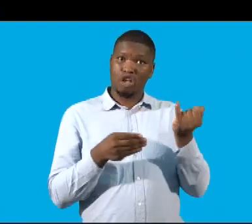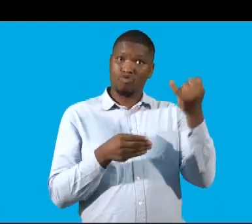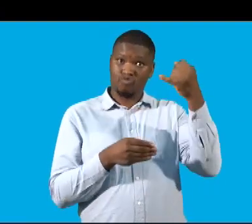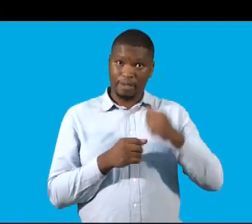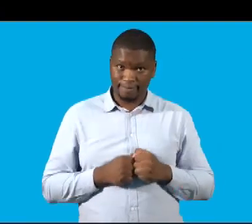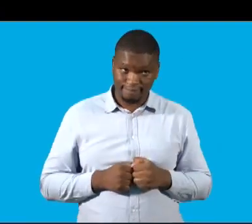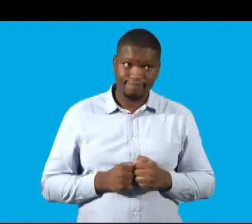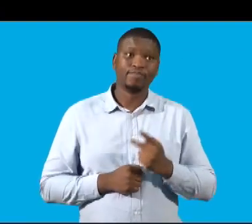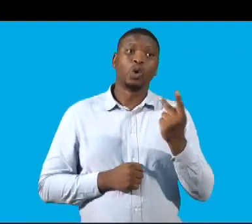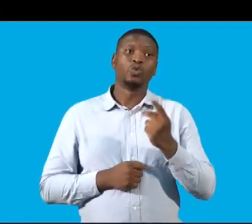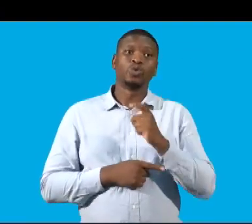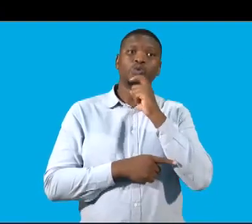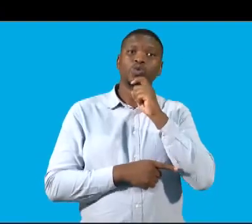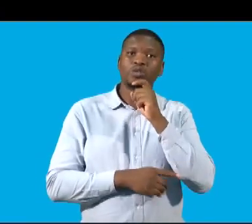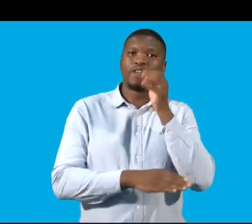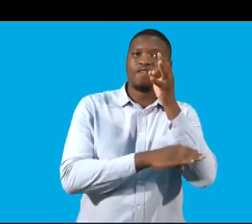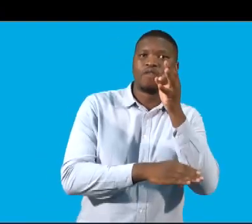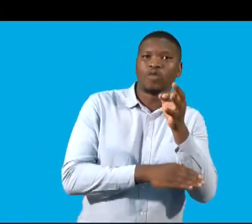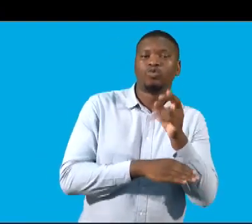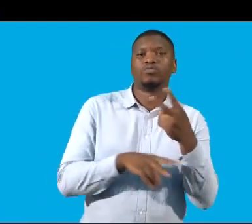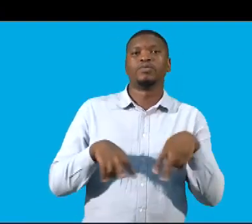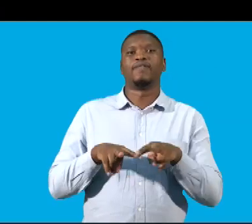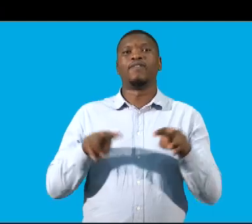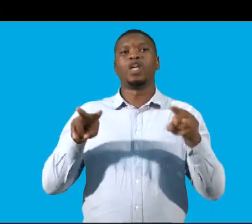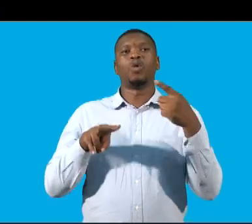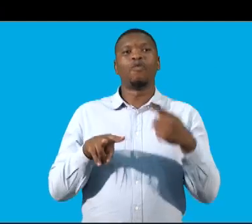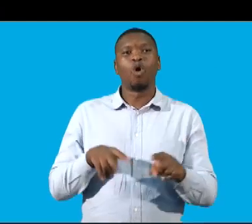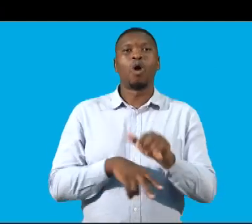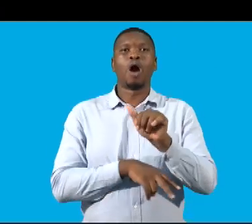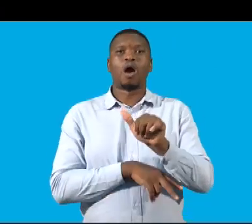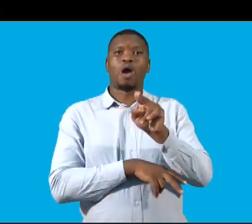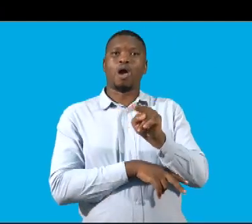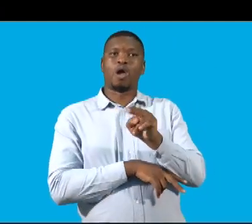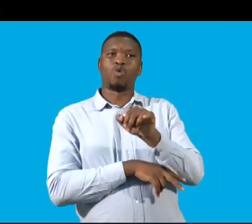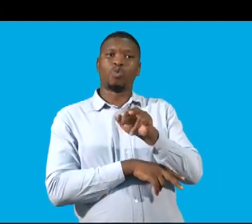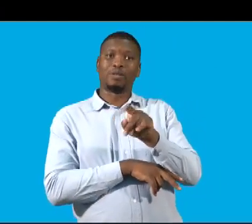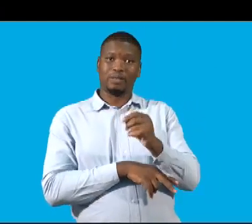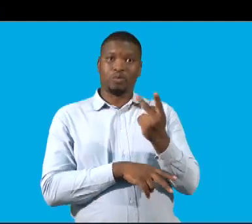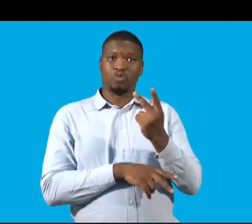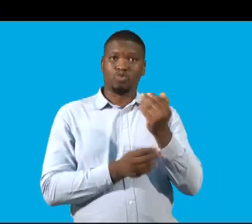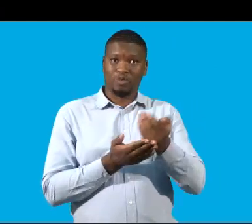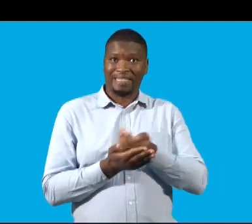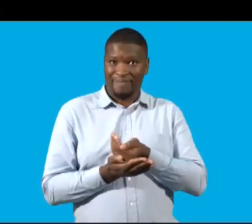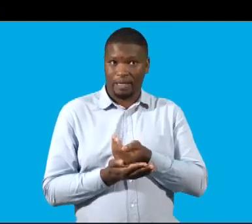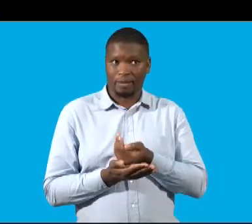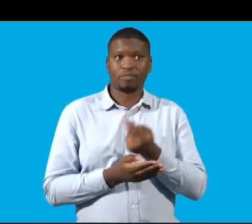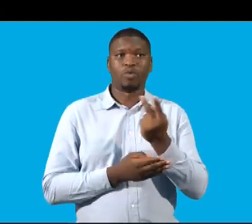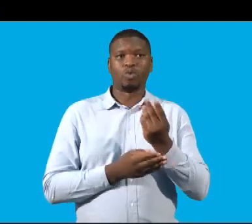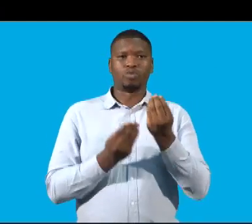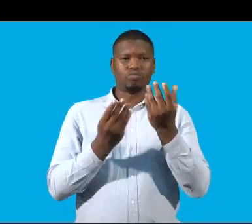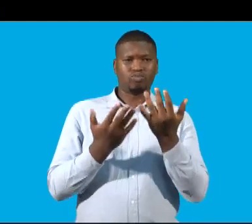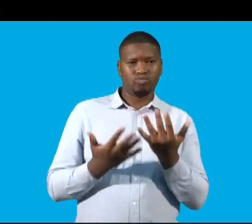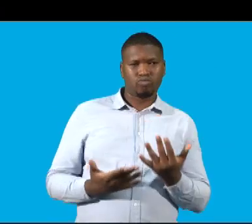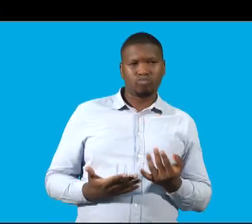and using the future value formula for annuities and savings, and calculating the outstanding balance